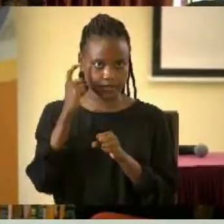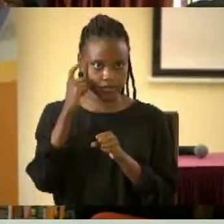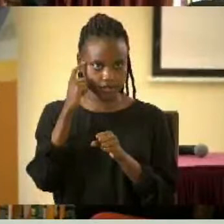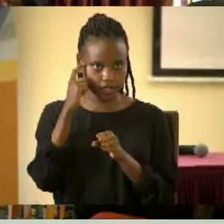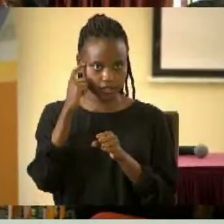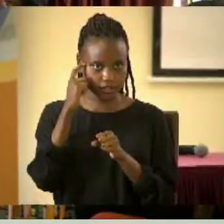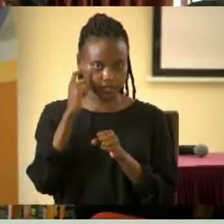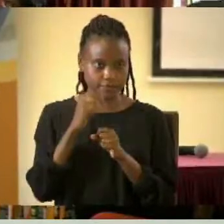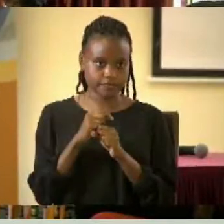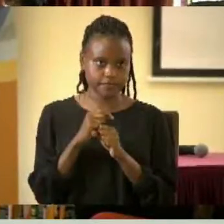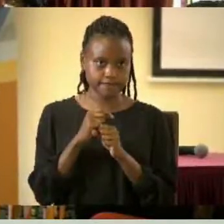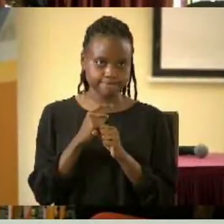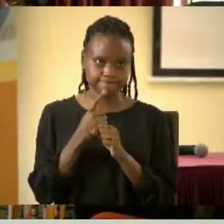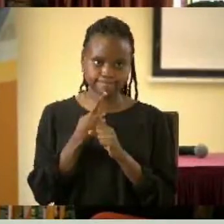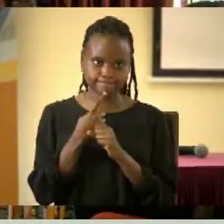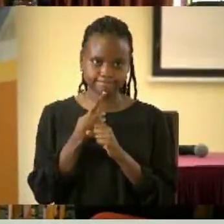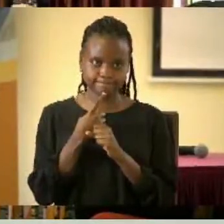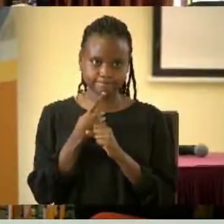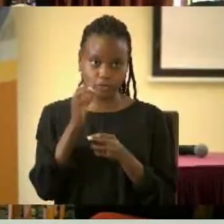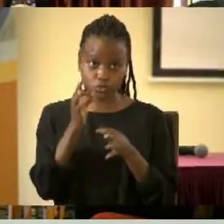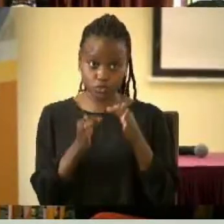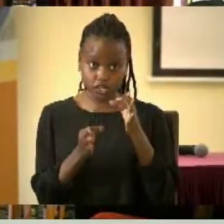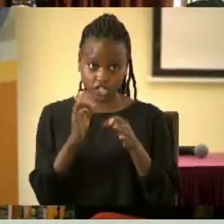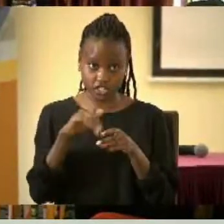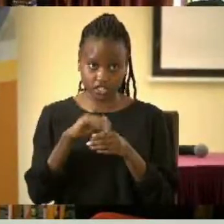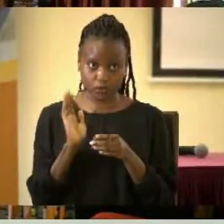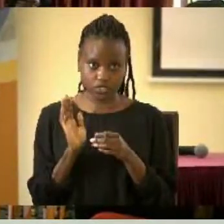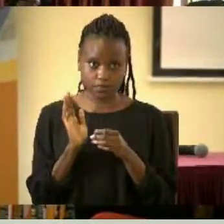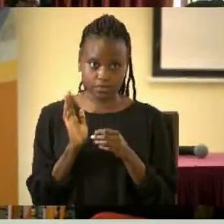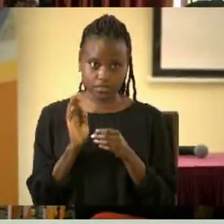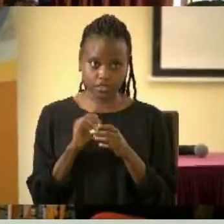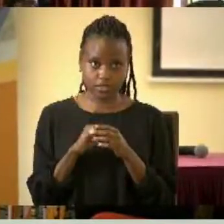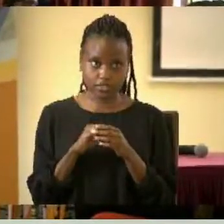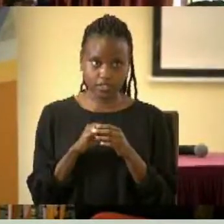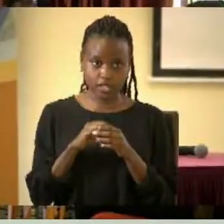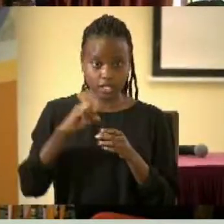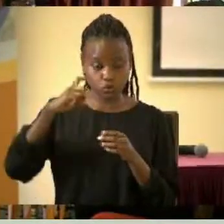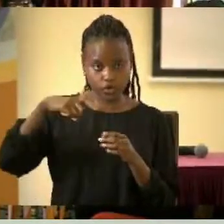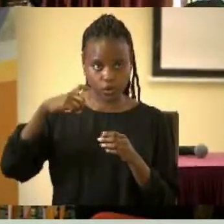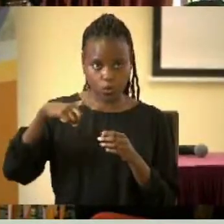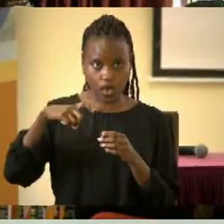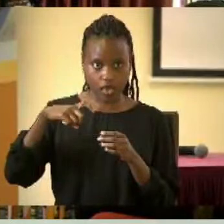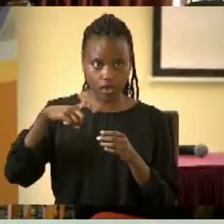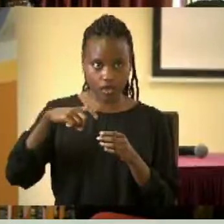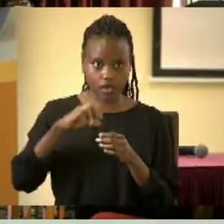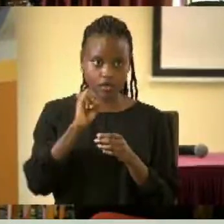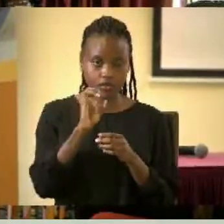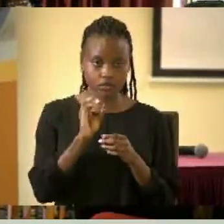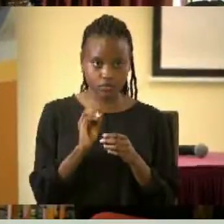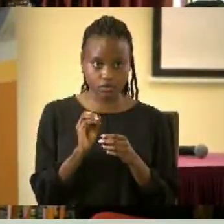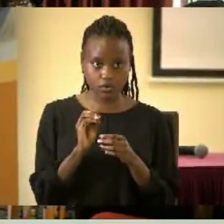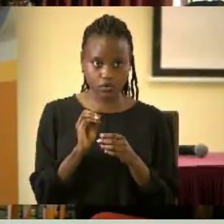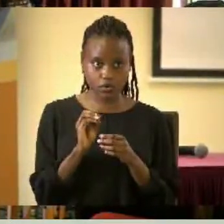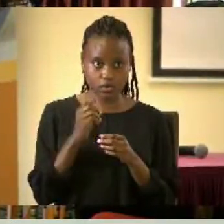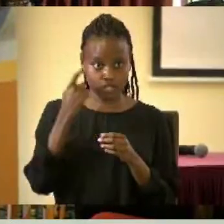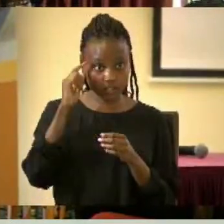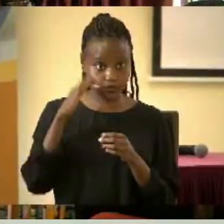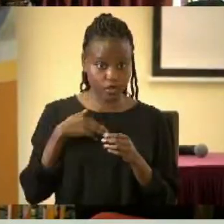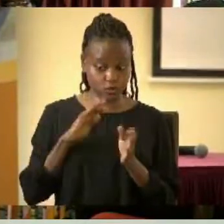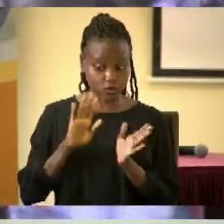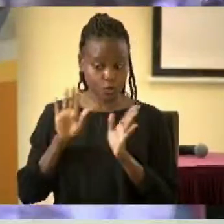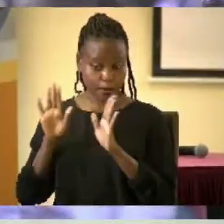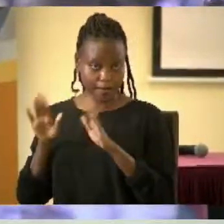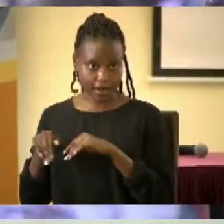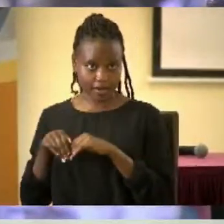to the justice outcomes that we require. So that is for us to go back to the